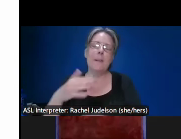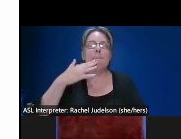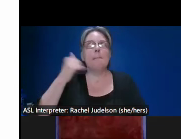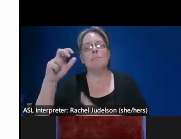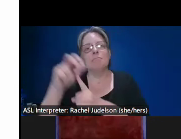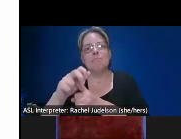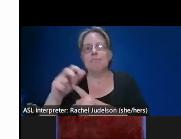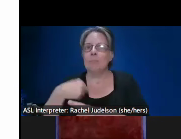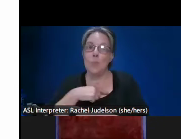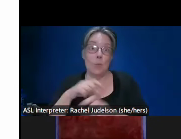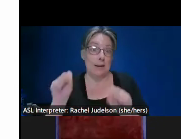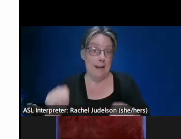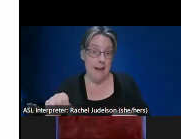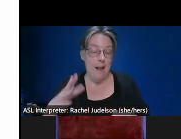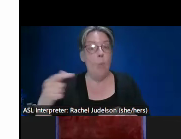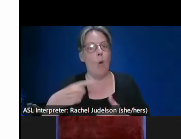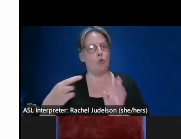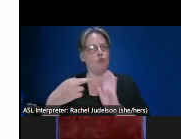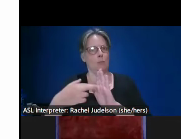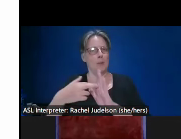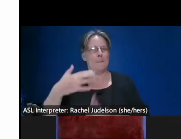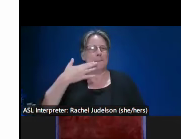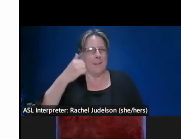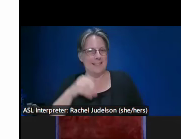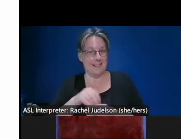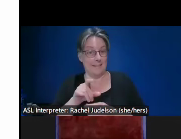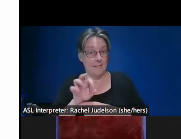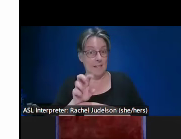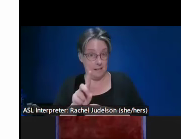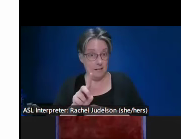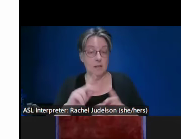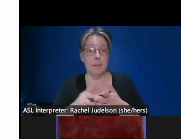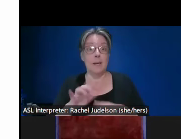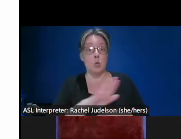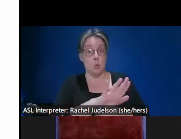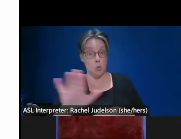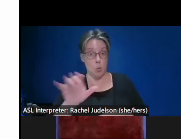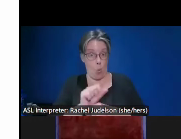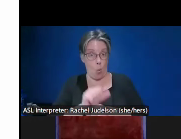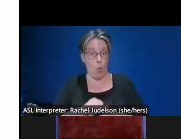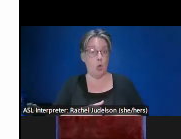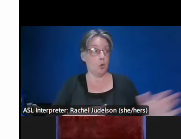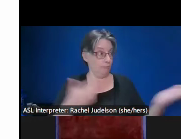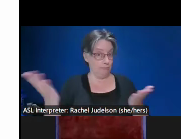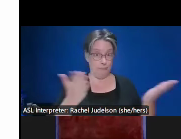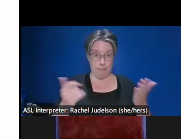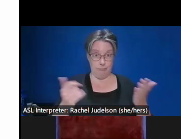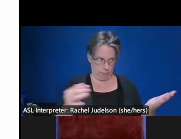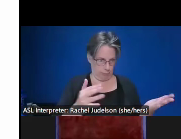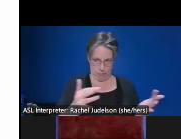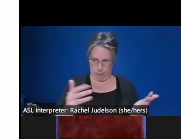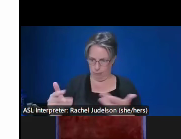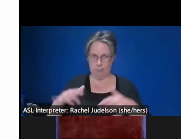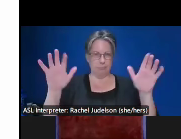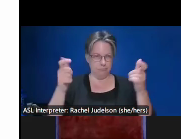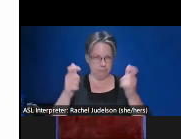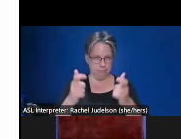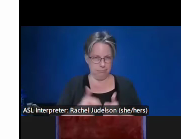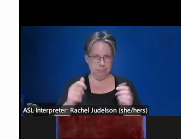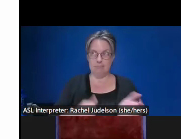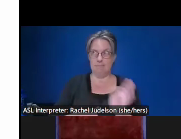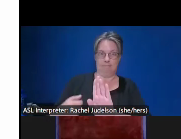we can make it, we want it to represent the best in the field, and so your service here is very, very needed and